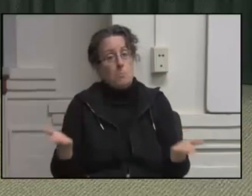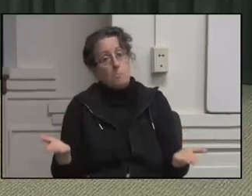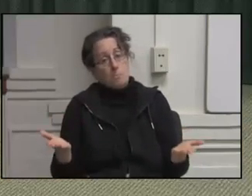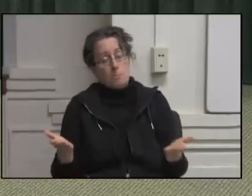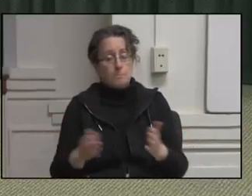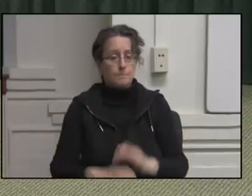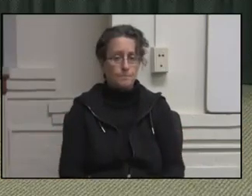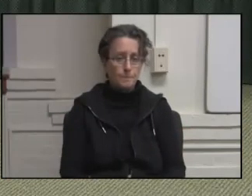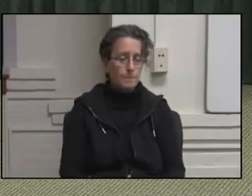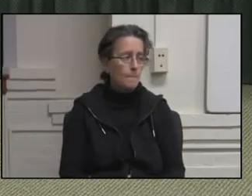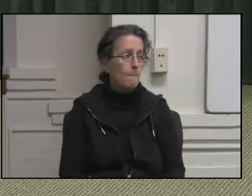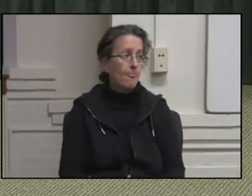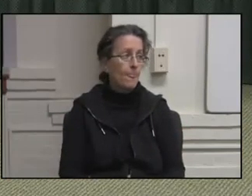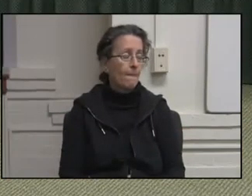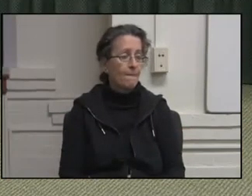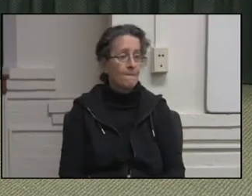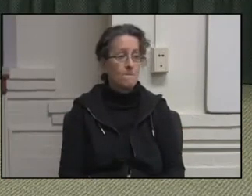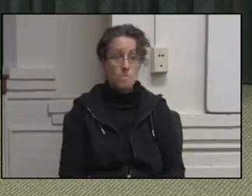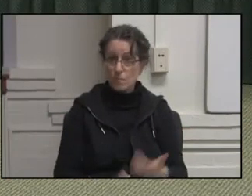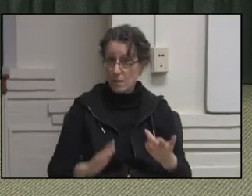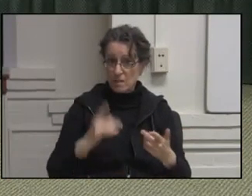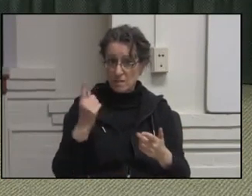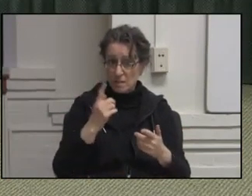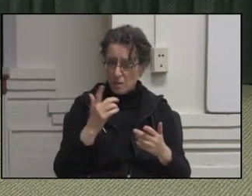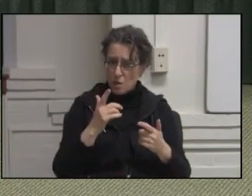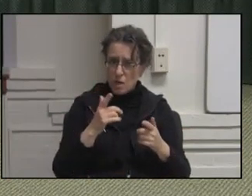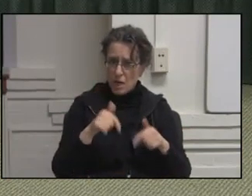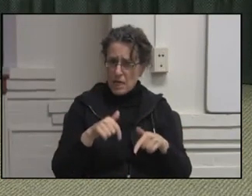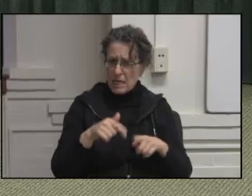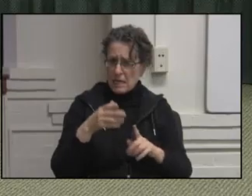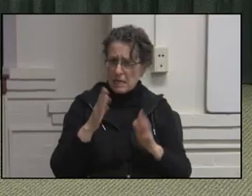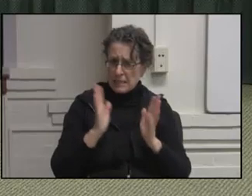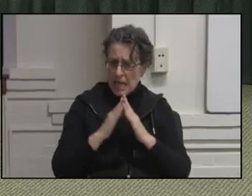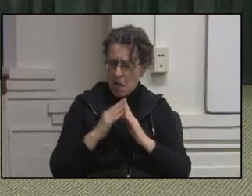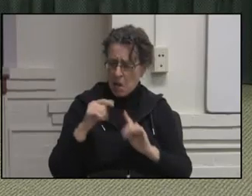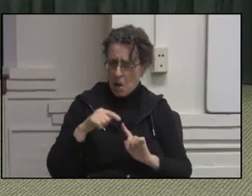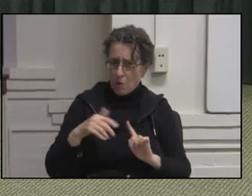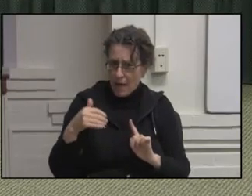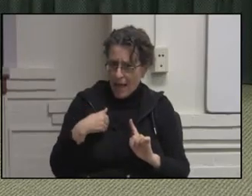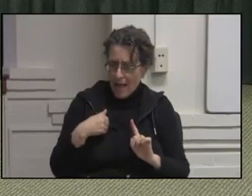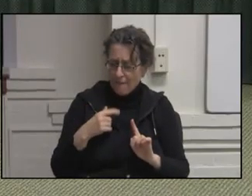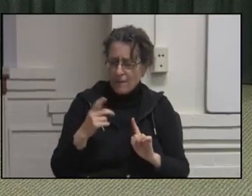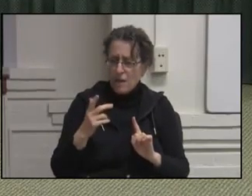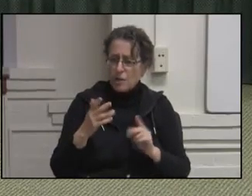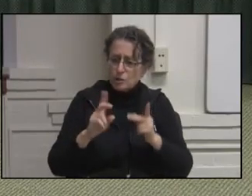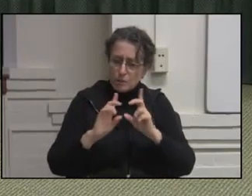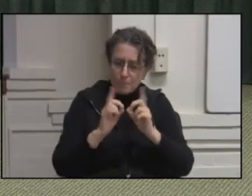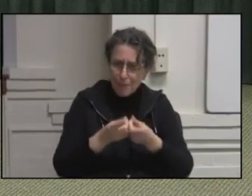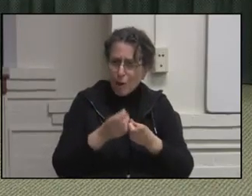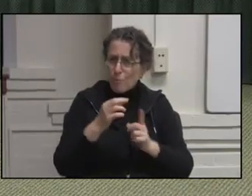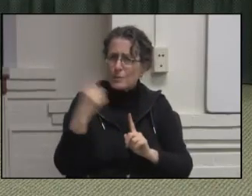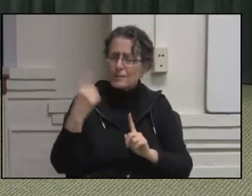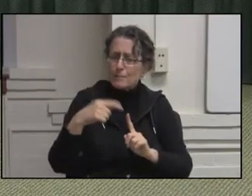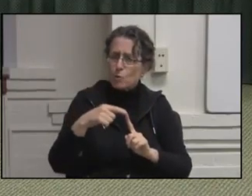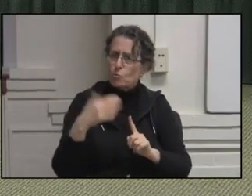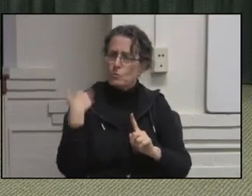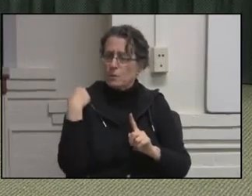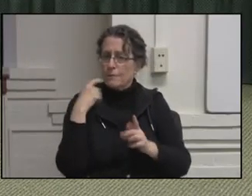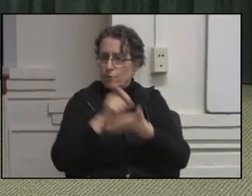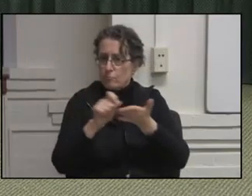I don't know if we have a grant-seeking department, or, and I'm not sure that it's been through the Senate and that it's actually available yet, but